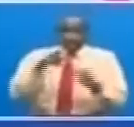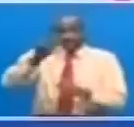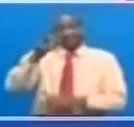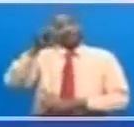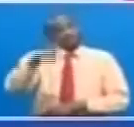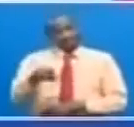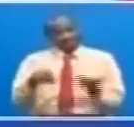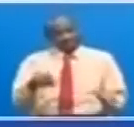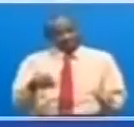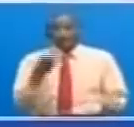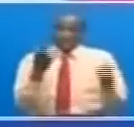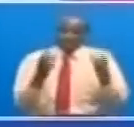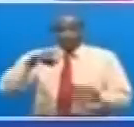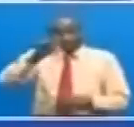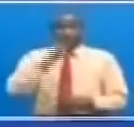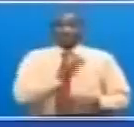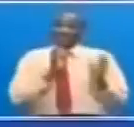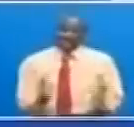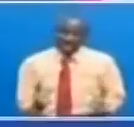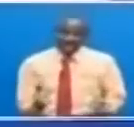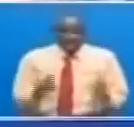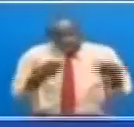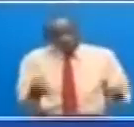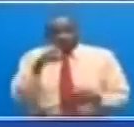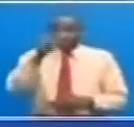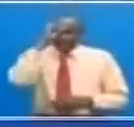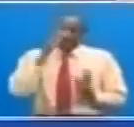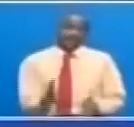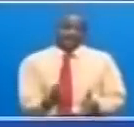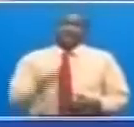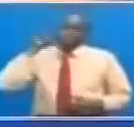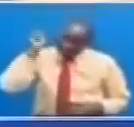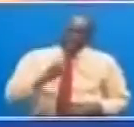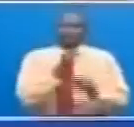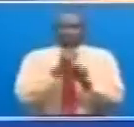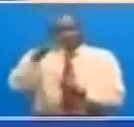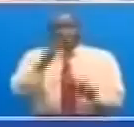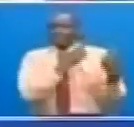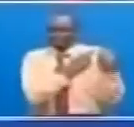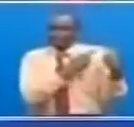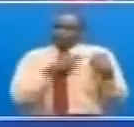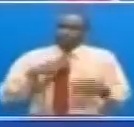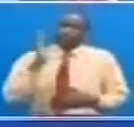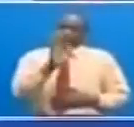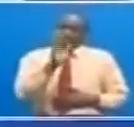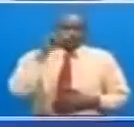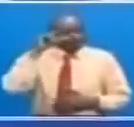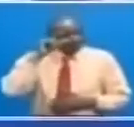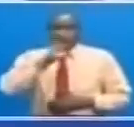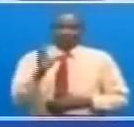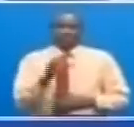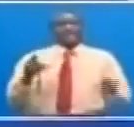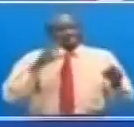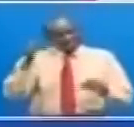MP, kama wewe ni senator, kama wewe ni governor, lazima uwajibike kwa watu wa Mombasa County na